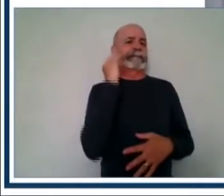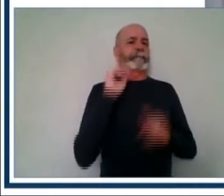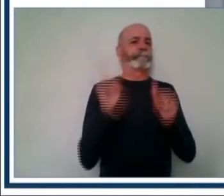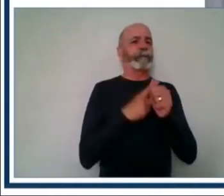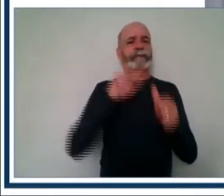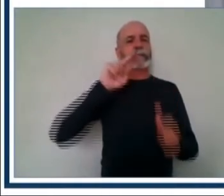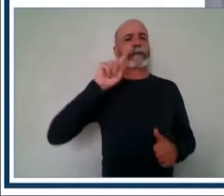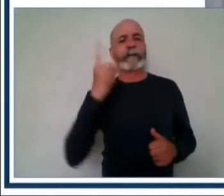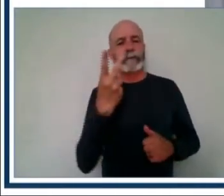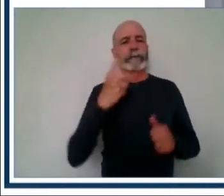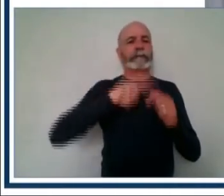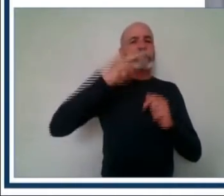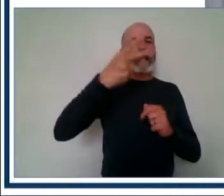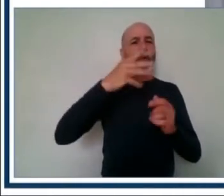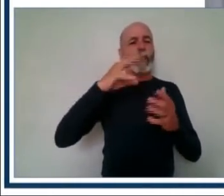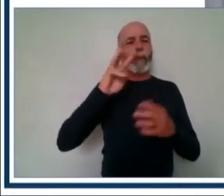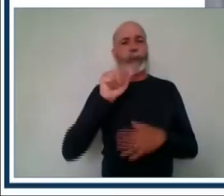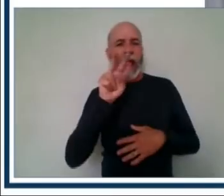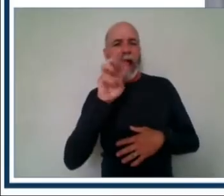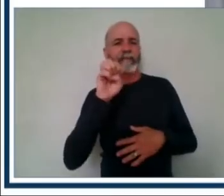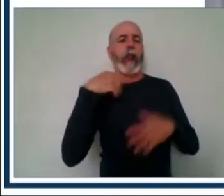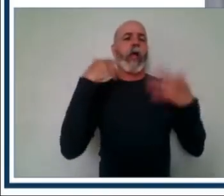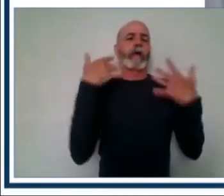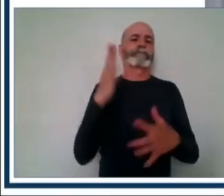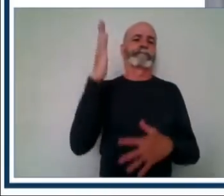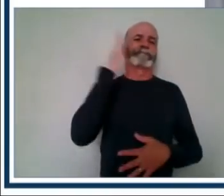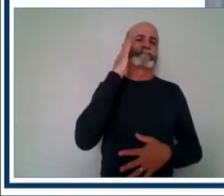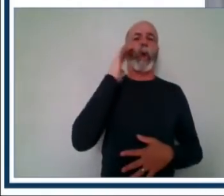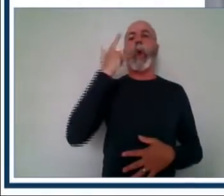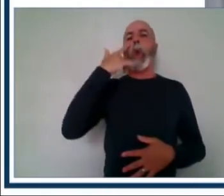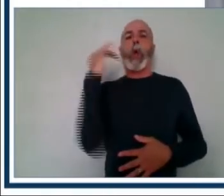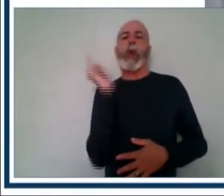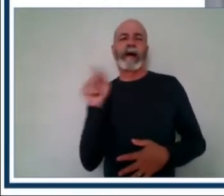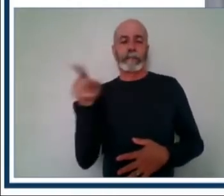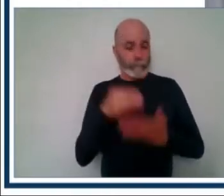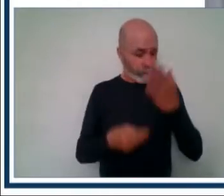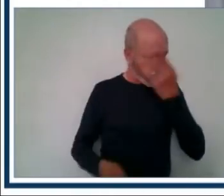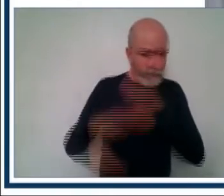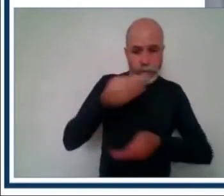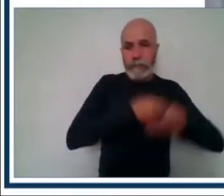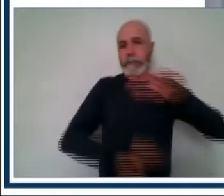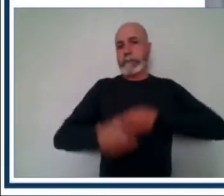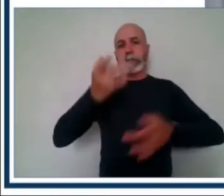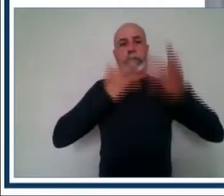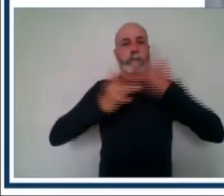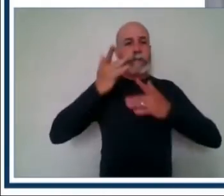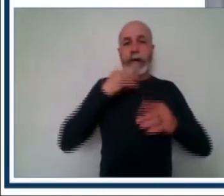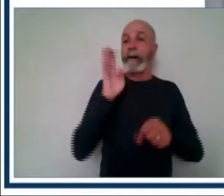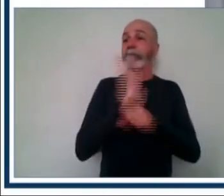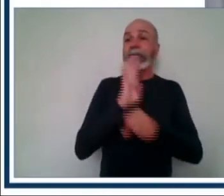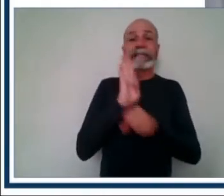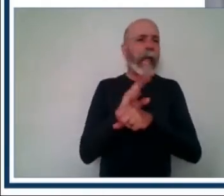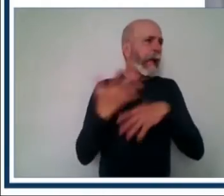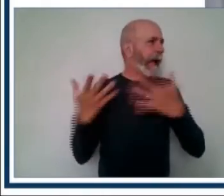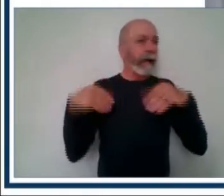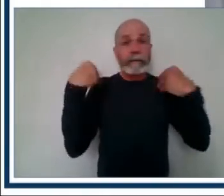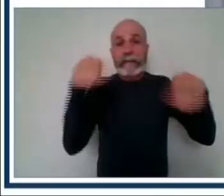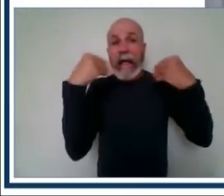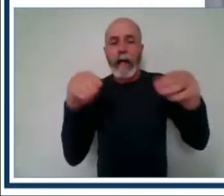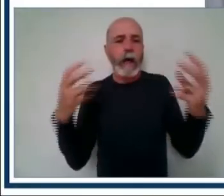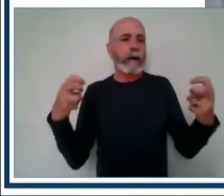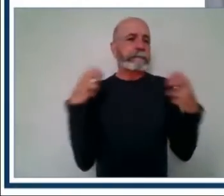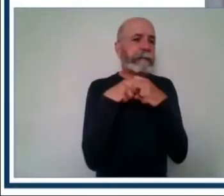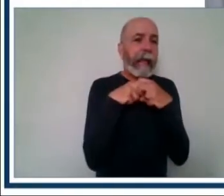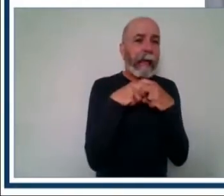shortage, obviously, and we're going to try to look at how we fill the gaps the federal government has. The labor